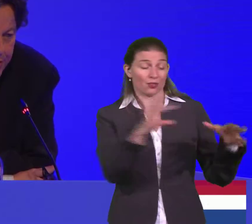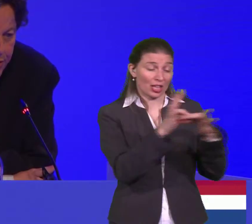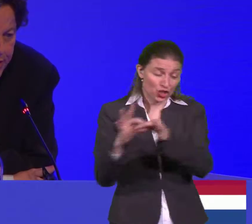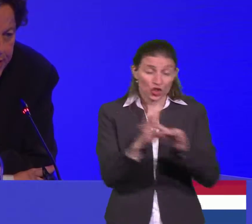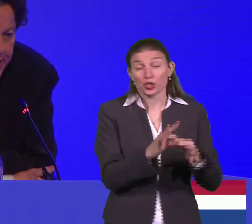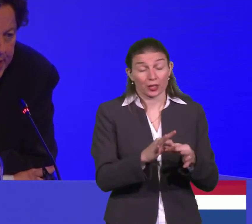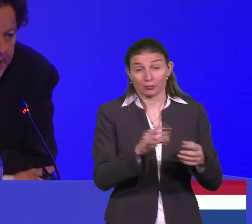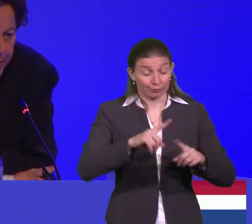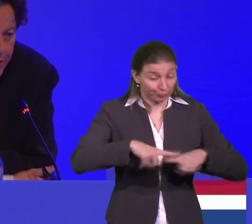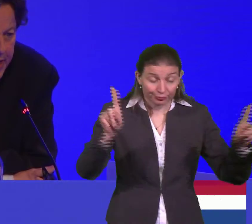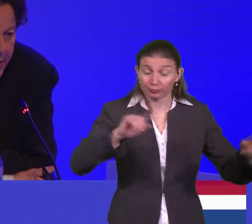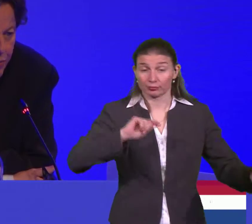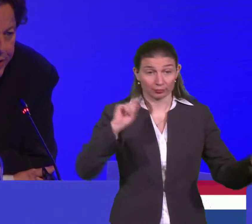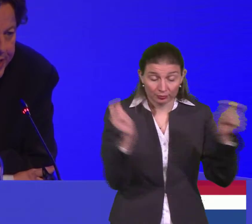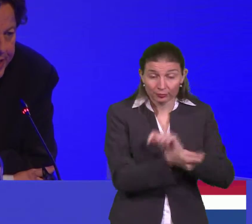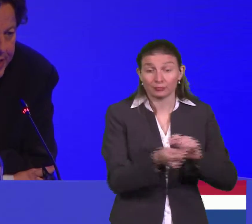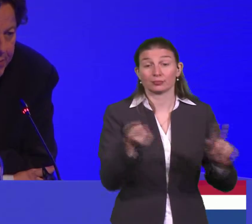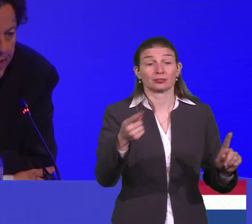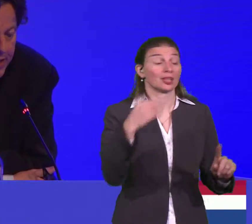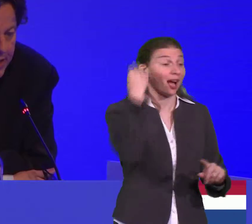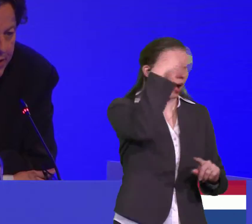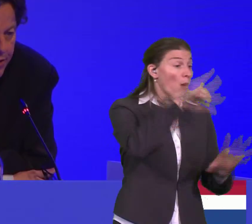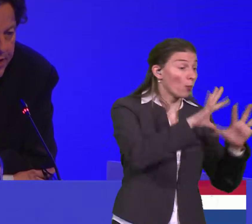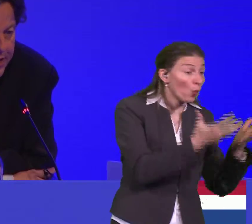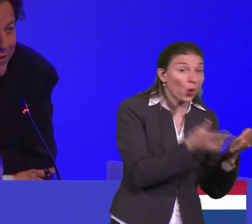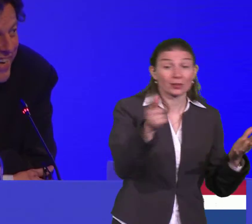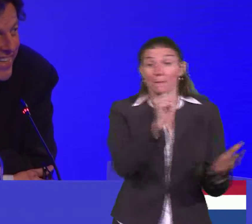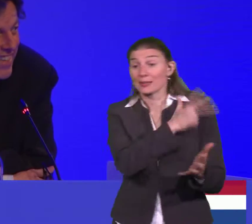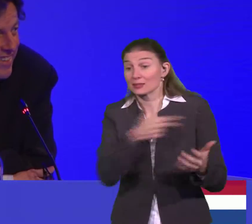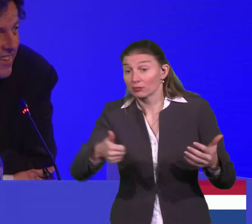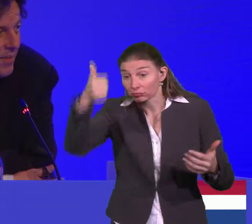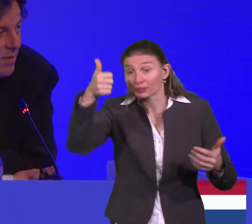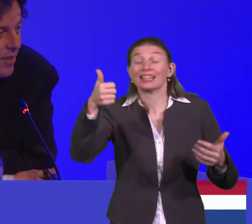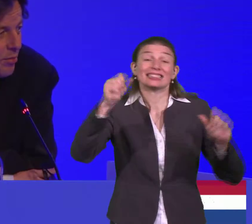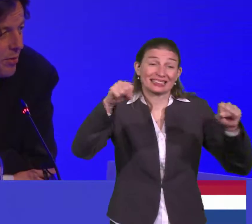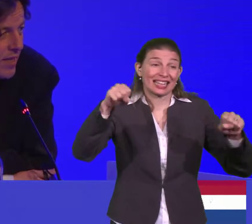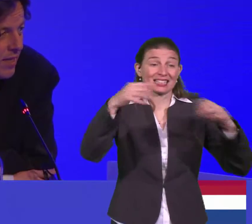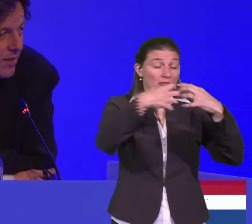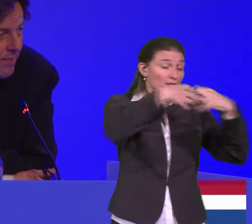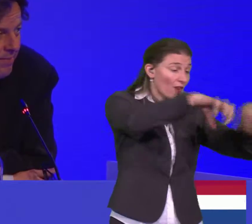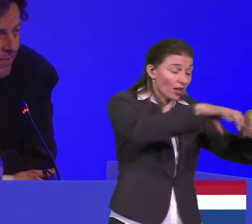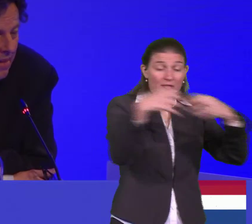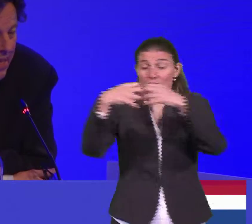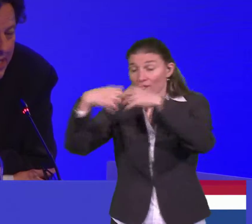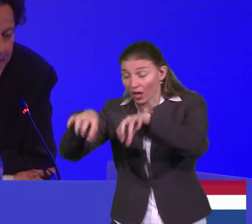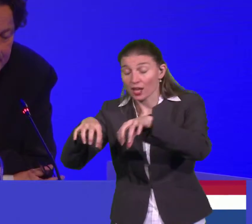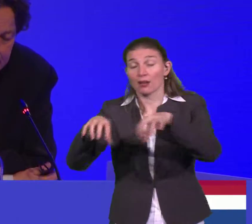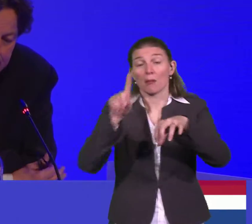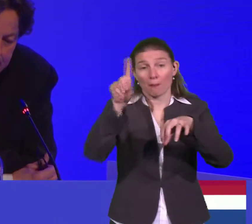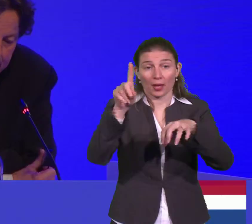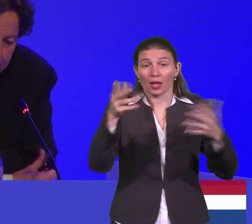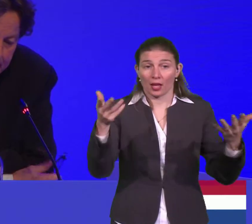a different relationship between the Arab world and the Palestinian Authority, divided as they are themselves between Gaza